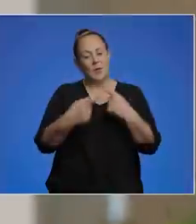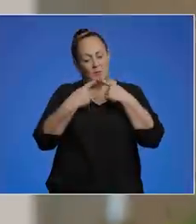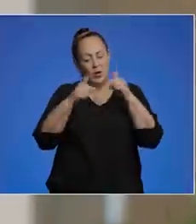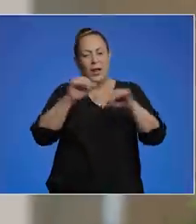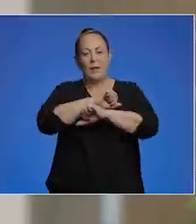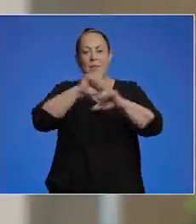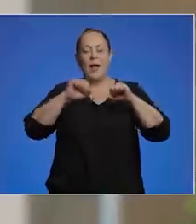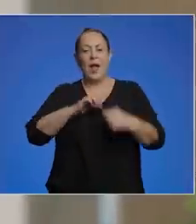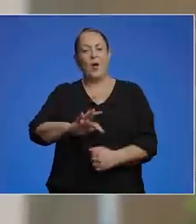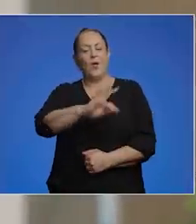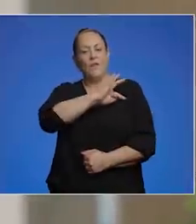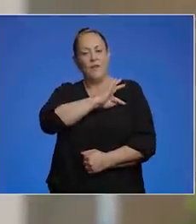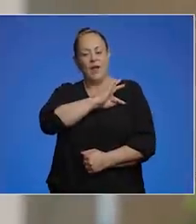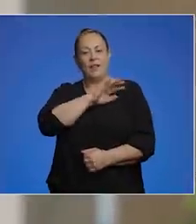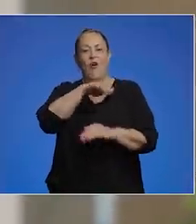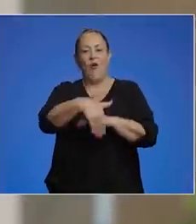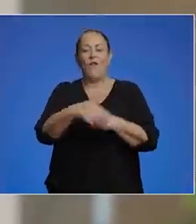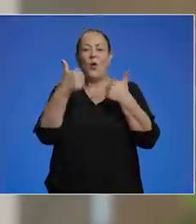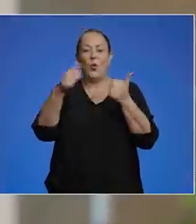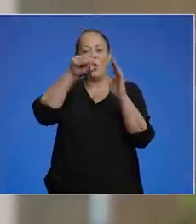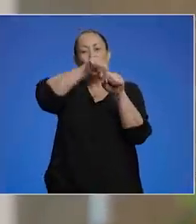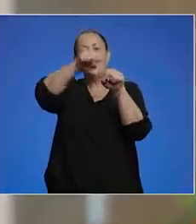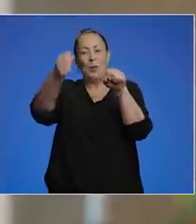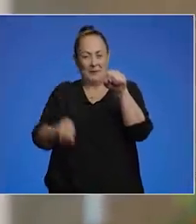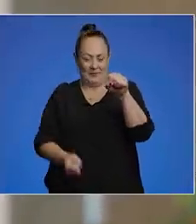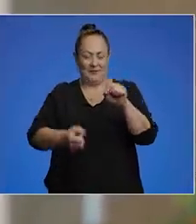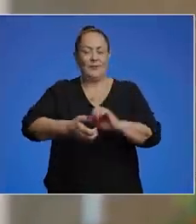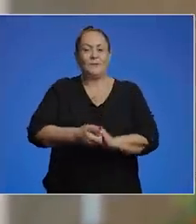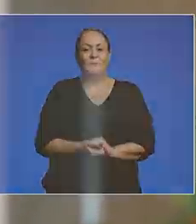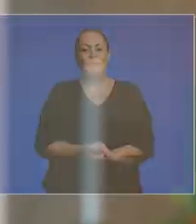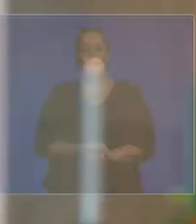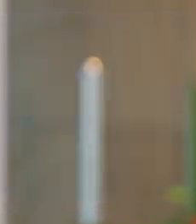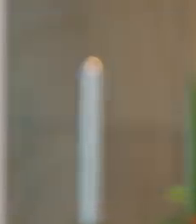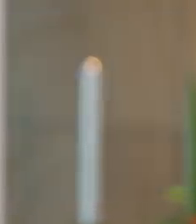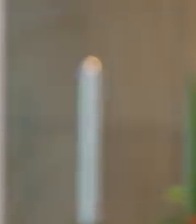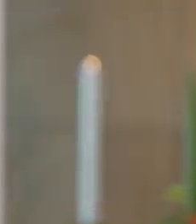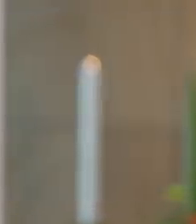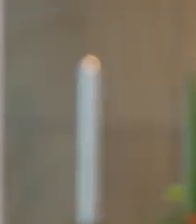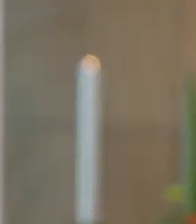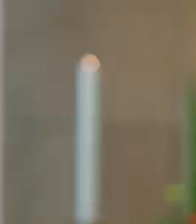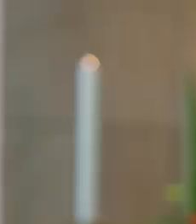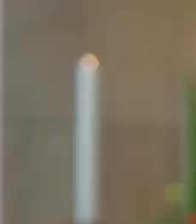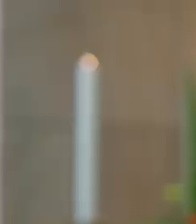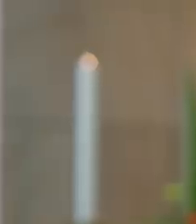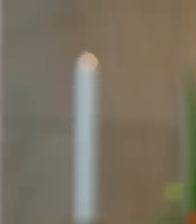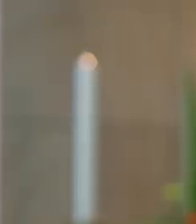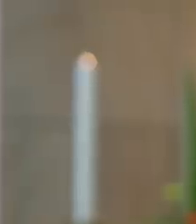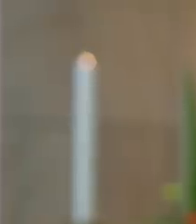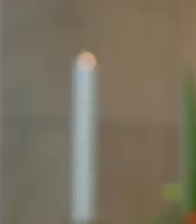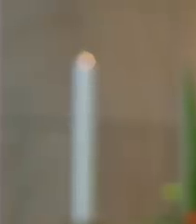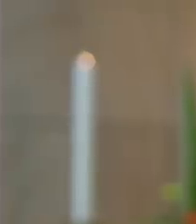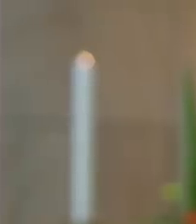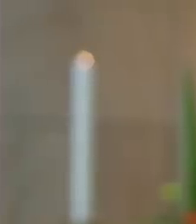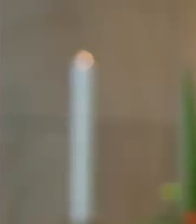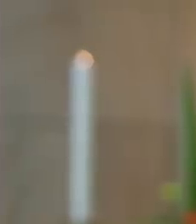Let us now proclaim our faith in the Good Shepherd. I believe in God, the Father Almighty, creator